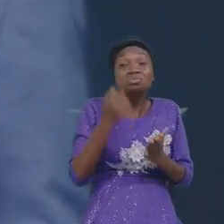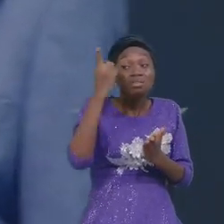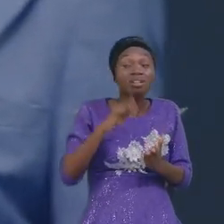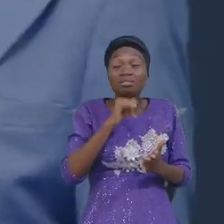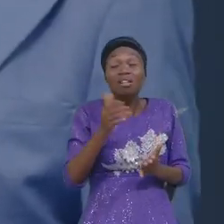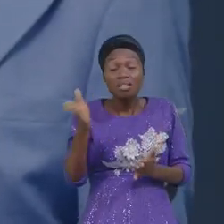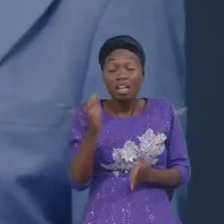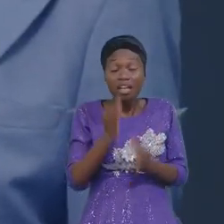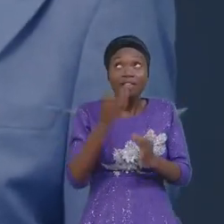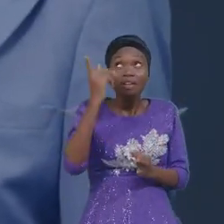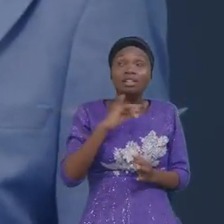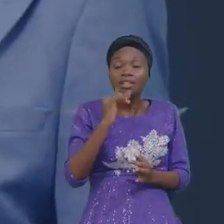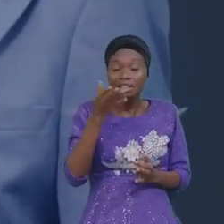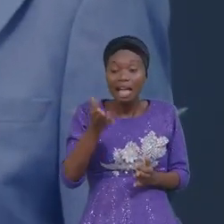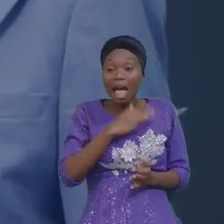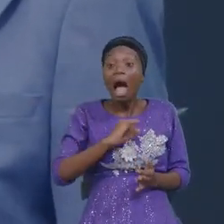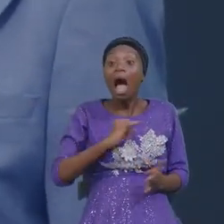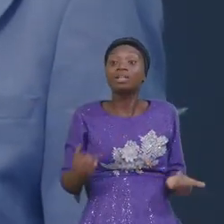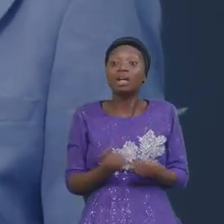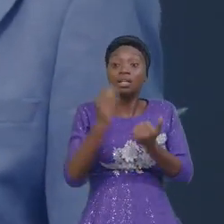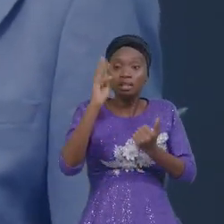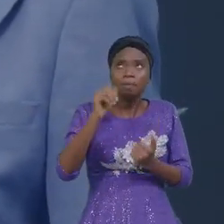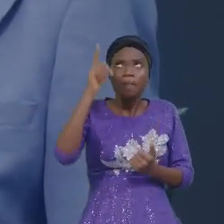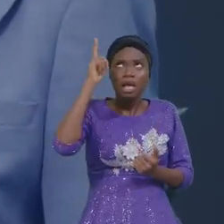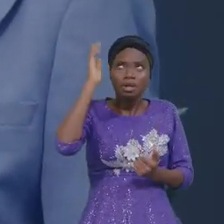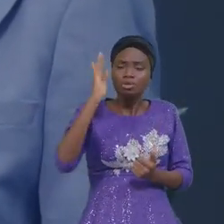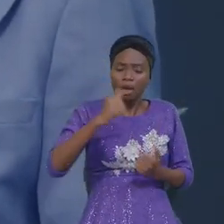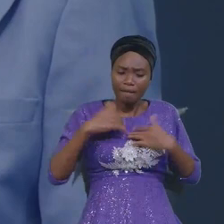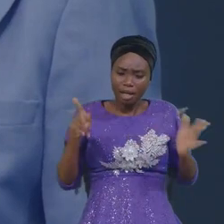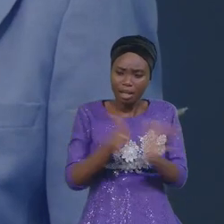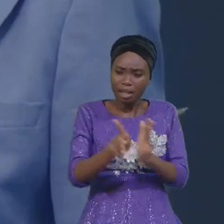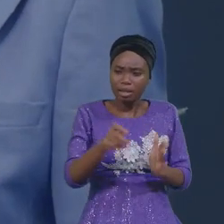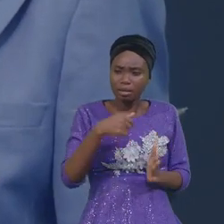God is there and I challenged him like that, he should have killed me.